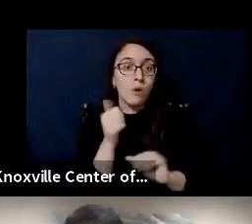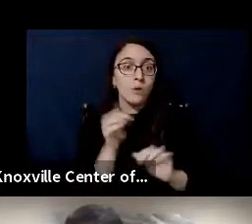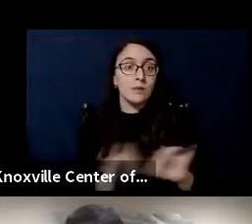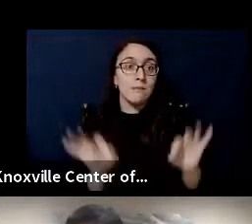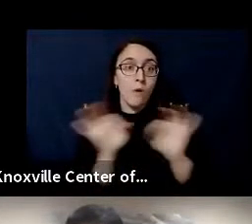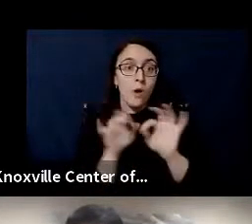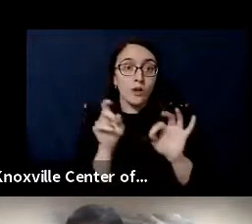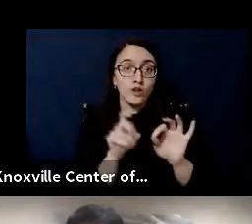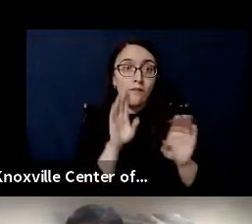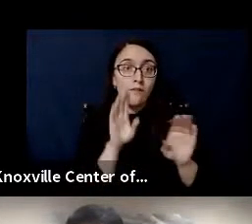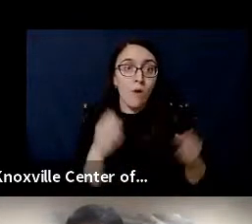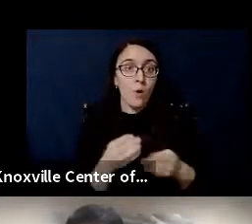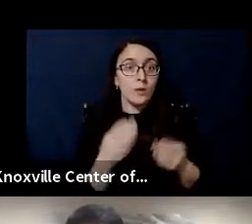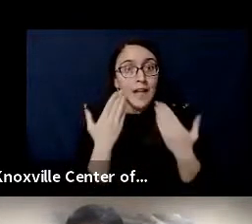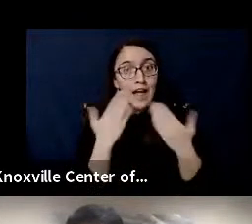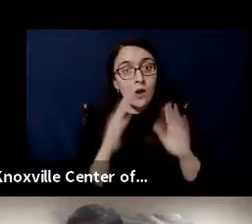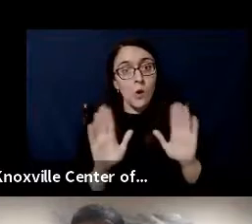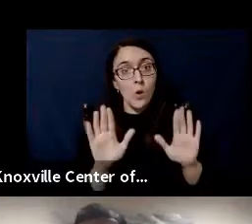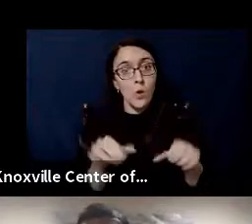I just don't know how much of that happens here.